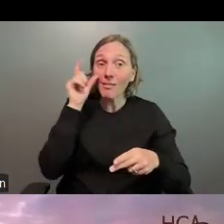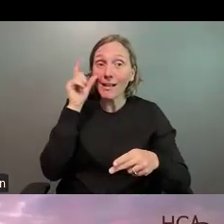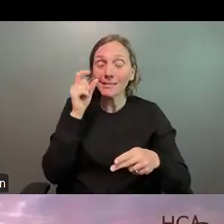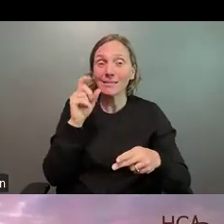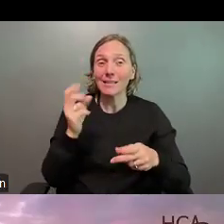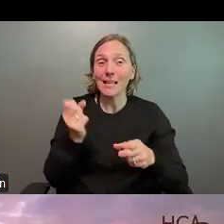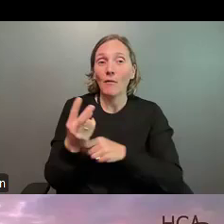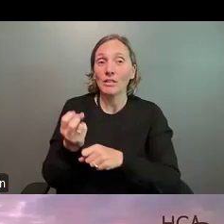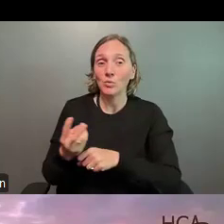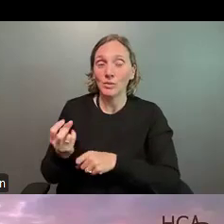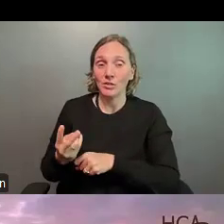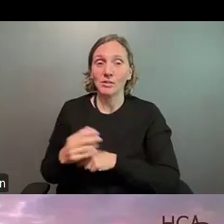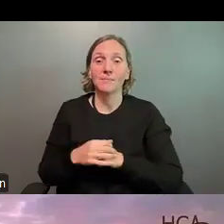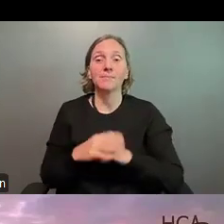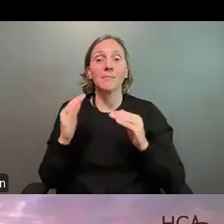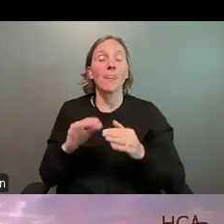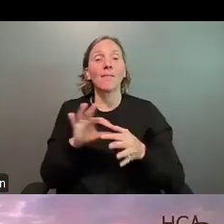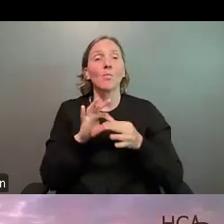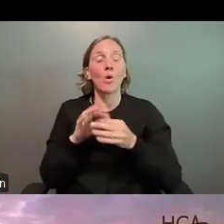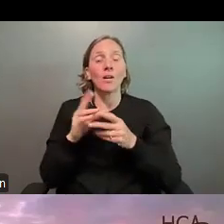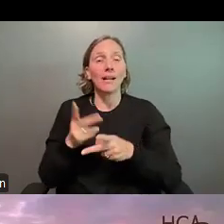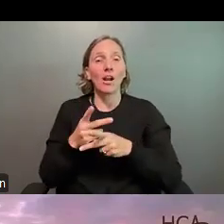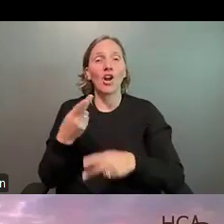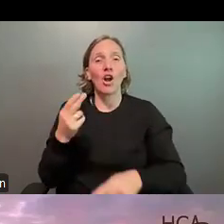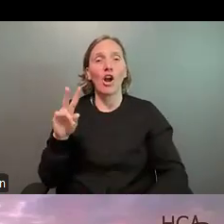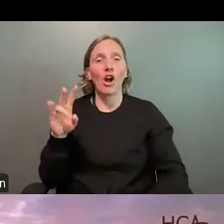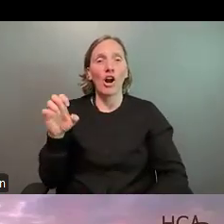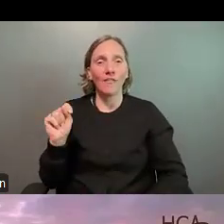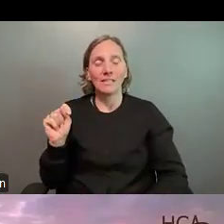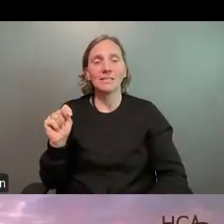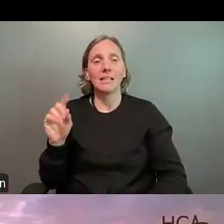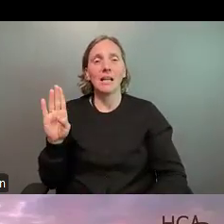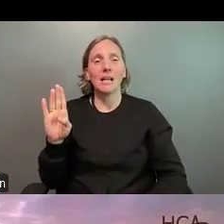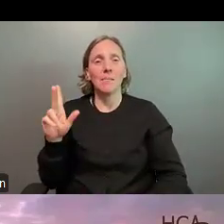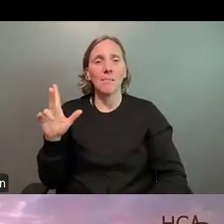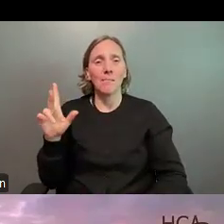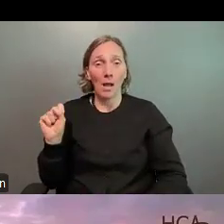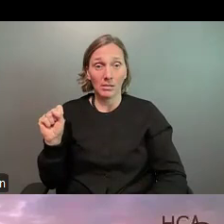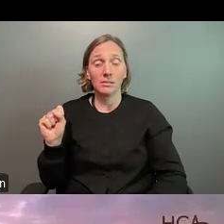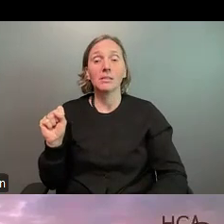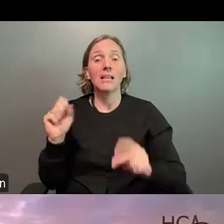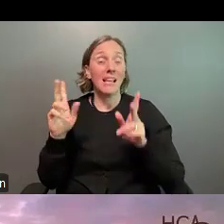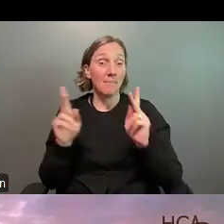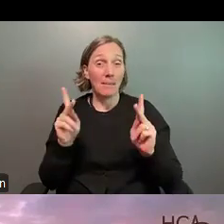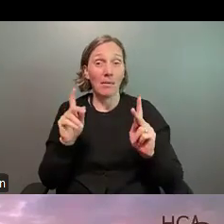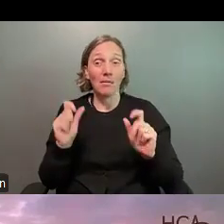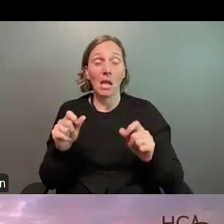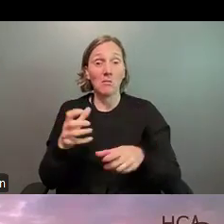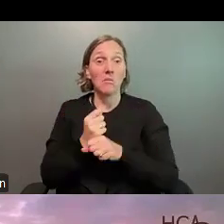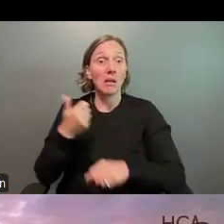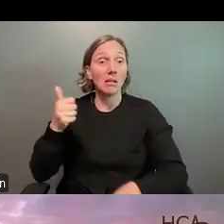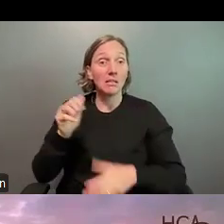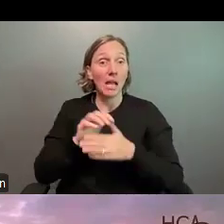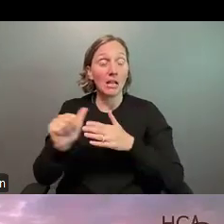And then in addition, we have coordinated care harvest bucks. Members are eligible for a $10 voucher that they